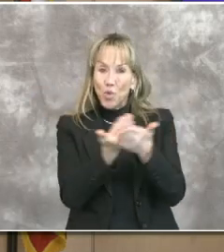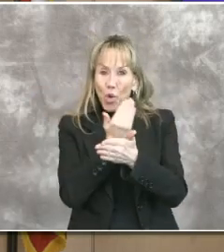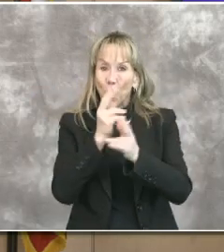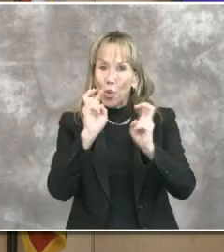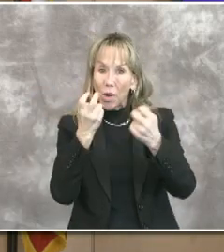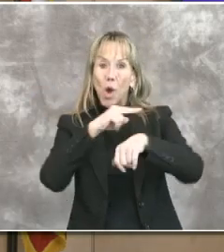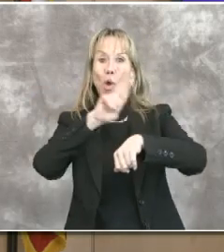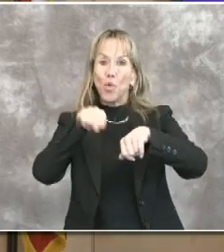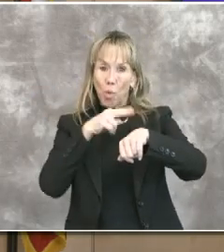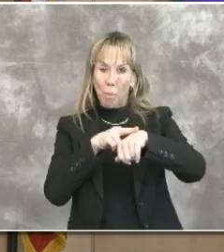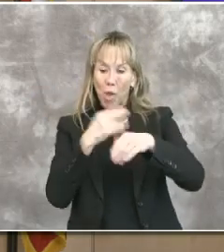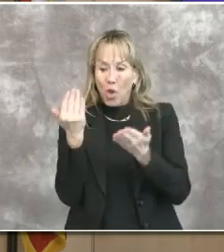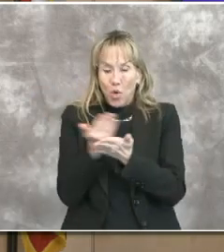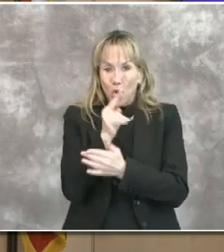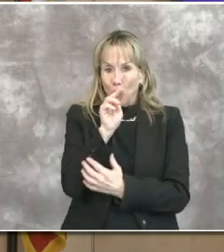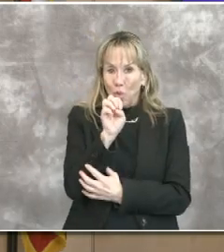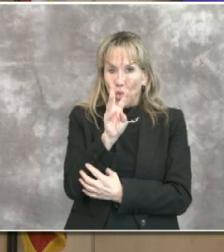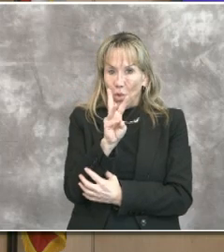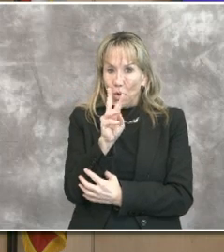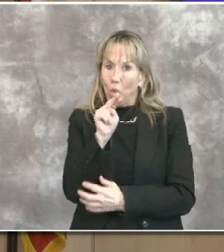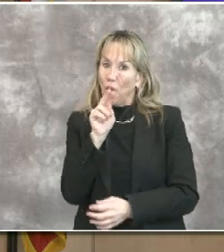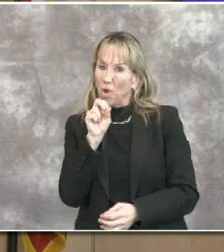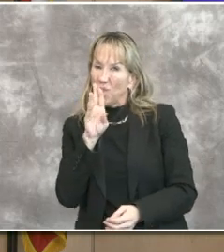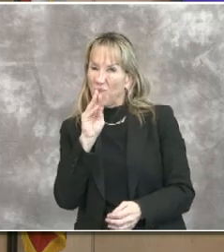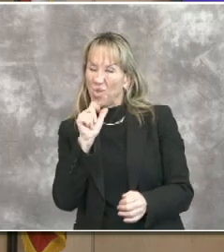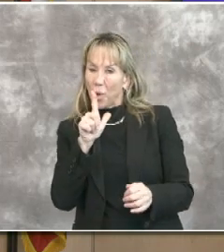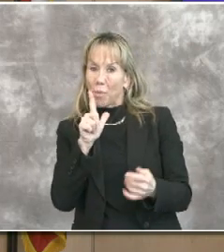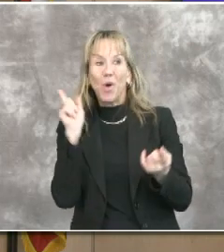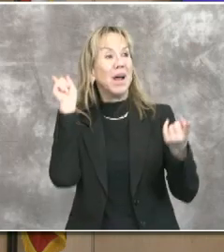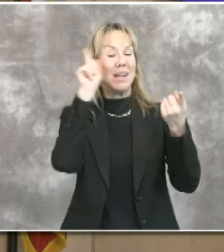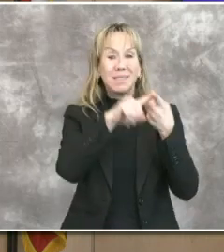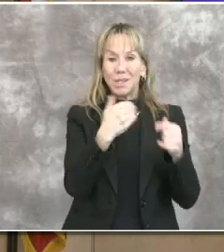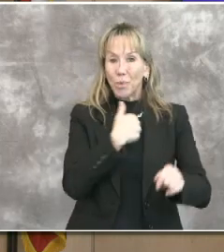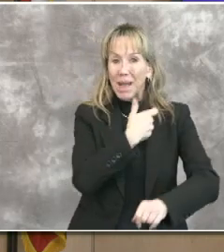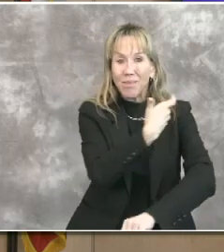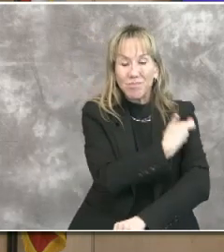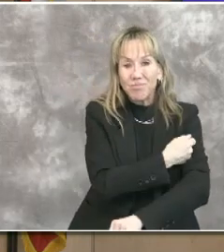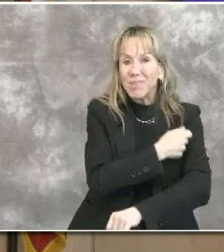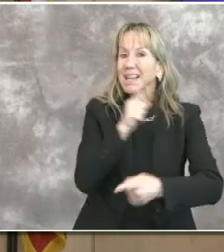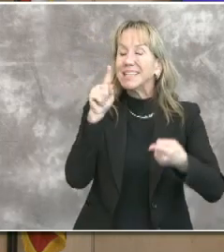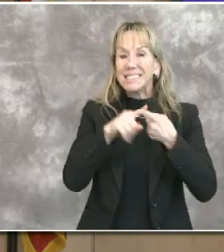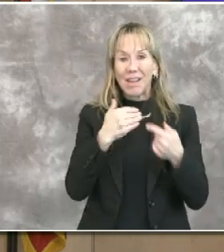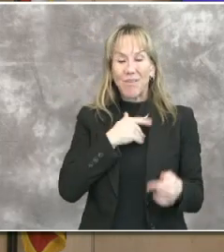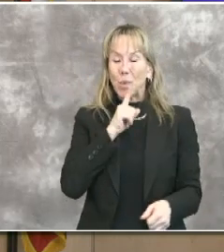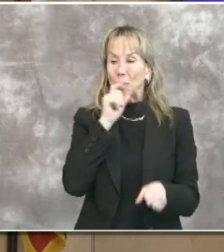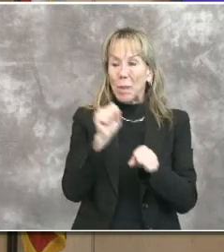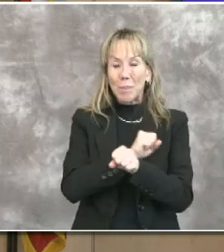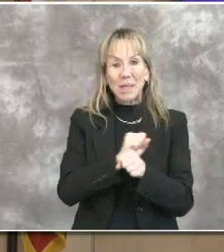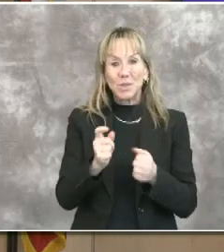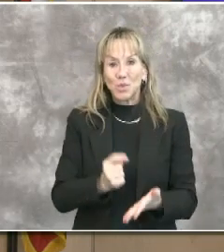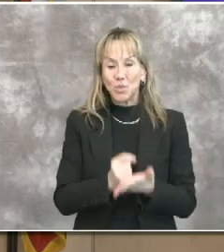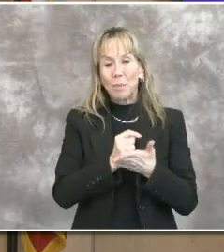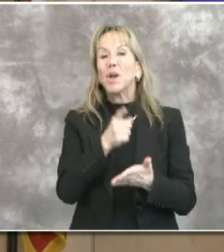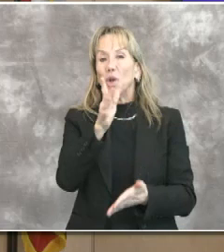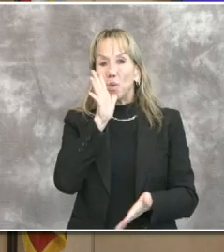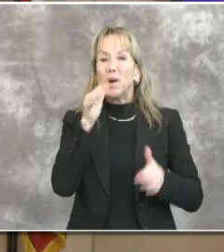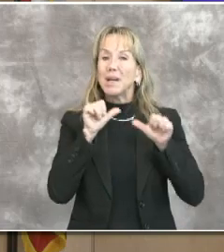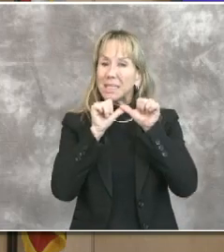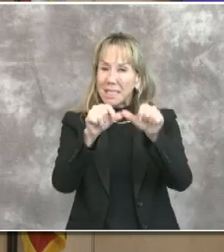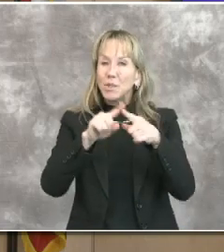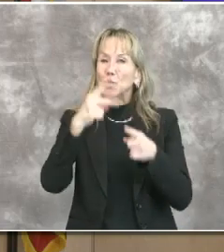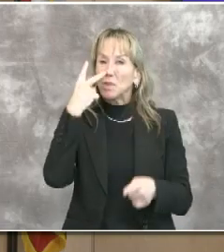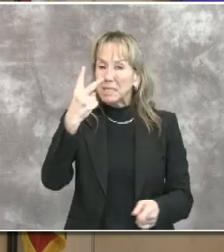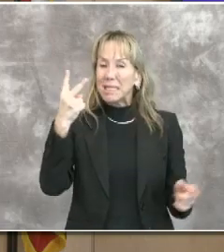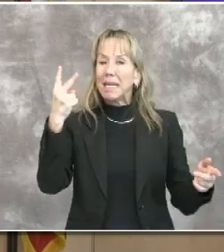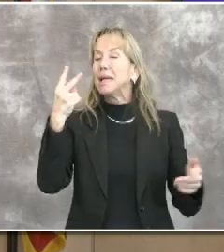vaccine or a widely available drug treatment for coronavirus and COVID-19, we are likely to continue to see limitations on mass